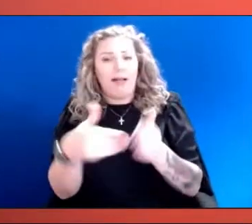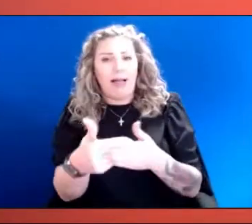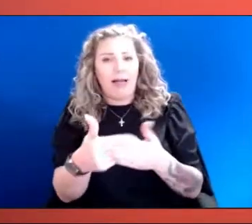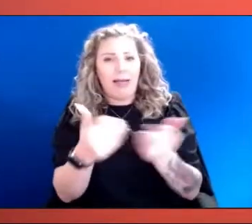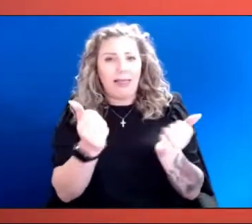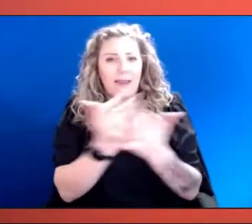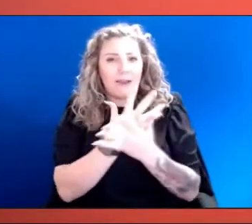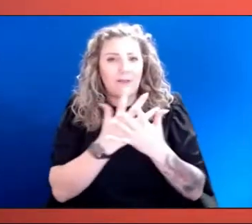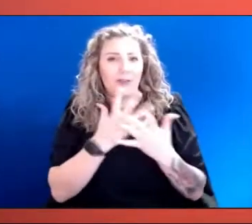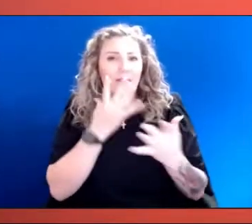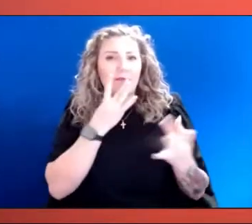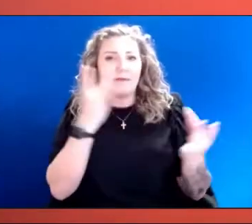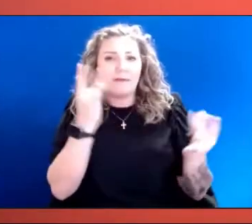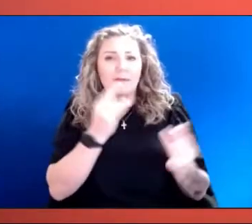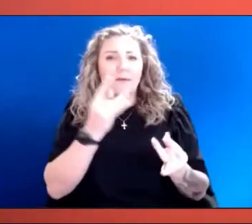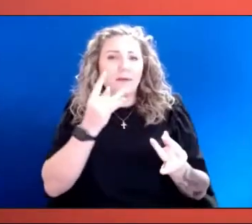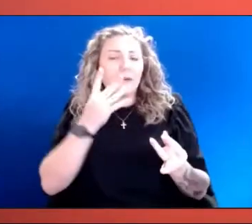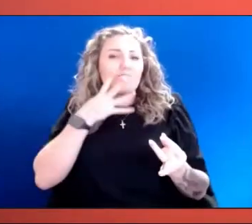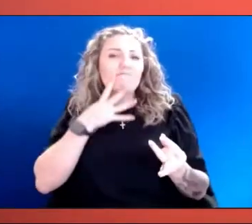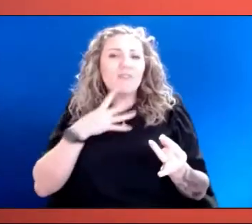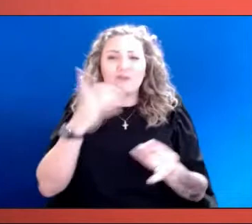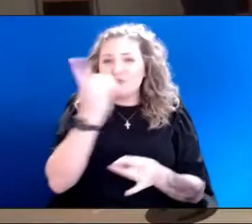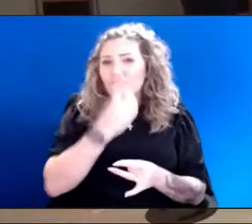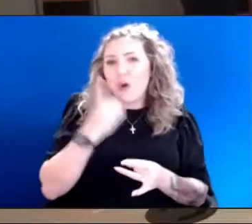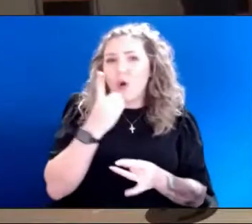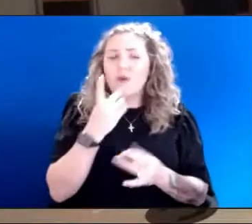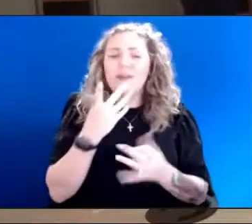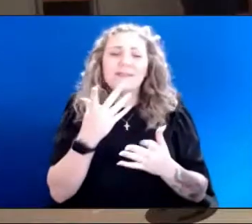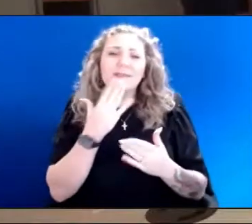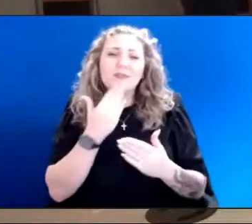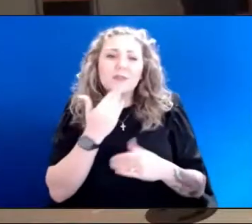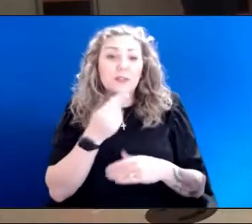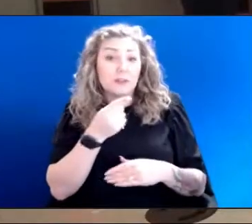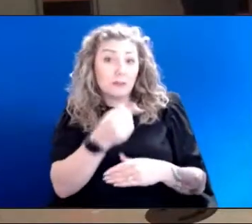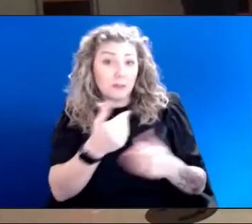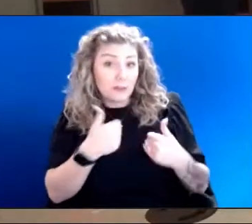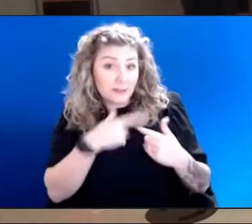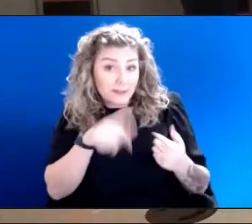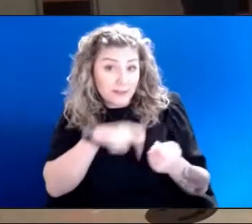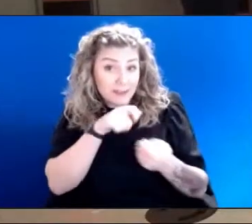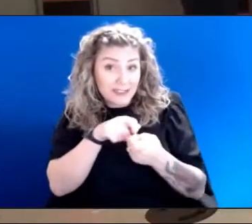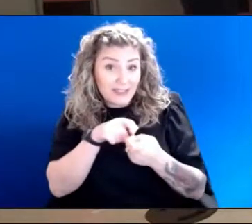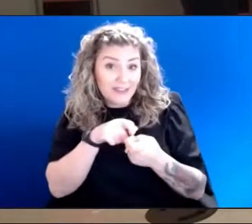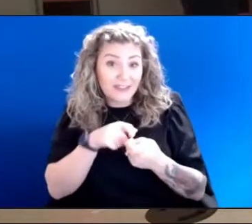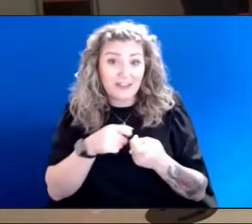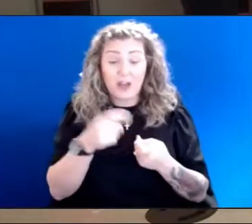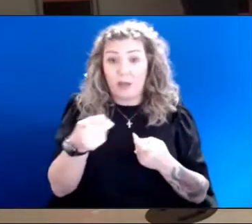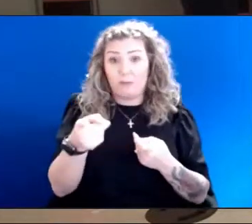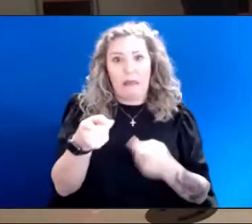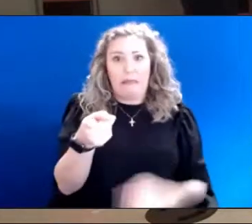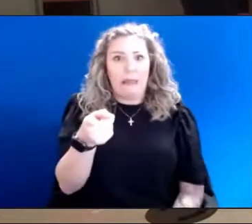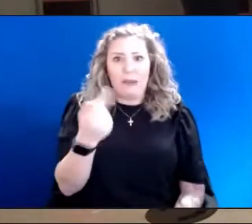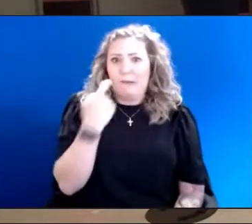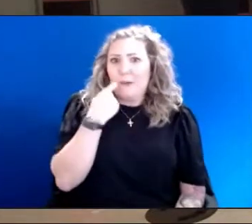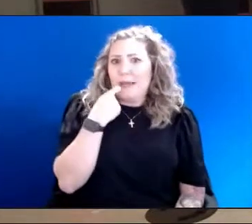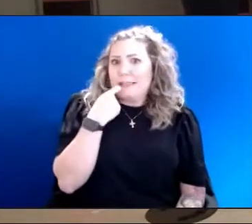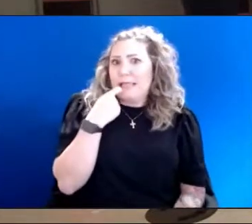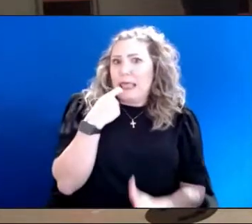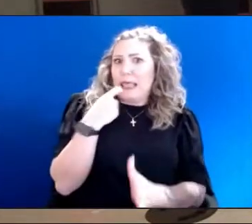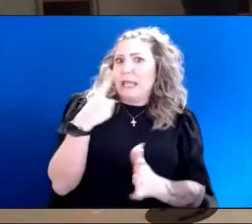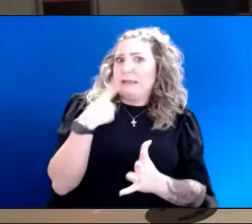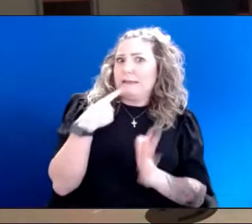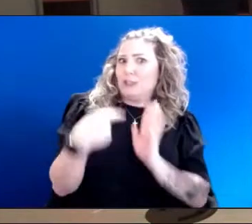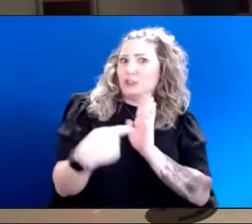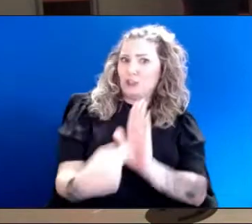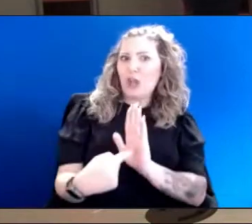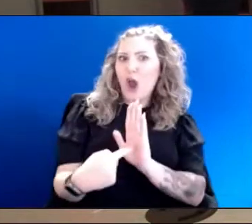there. Right. Donuts, everything. Do you have a poison particular favorite? I mean, they just kept rolling. Right. Each one was like the yep, greatest that. hits Yes. of